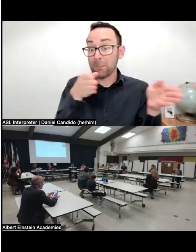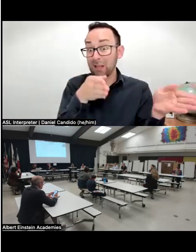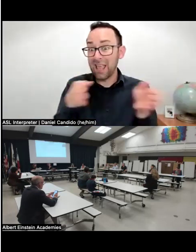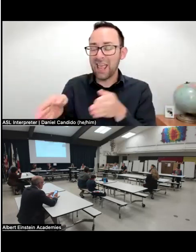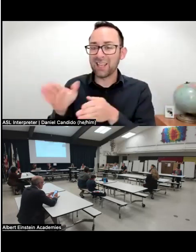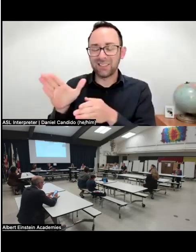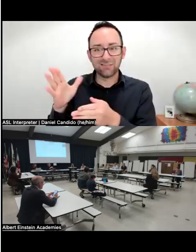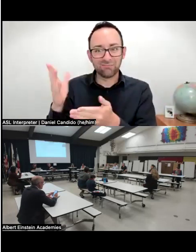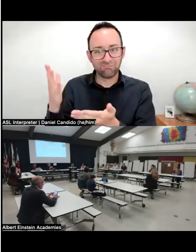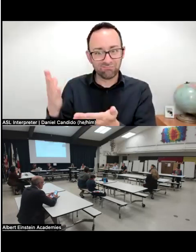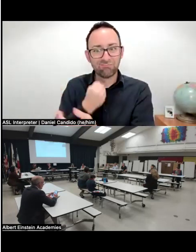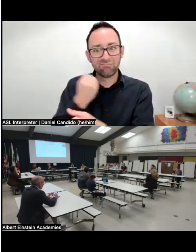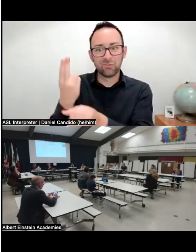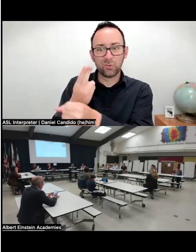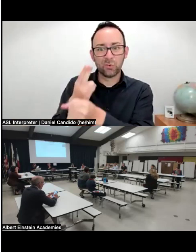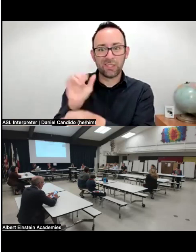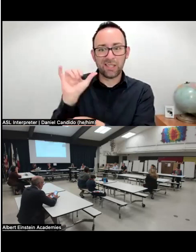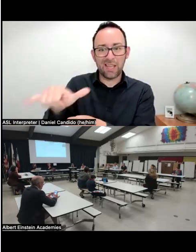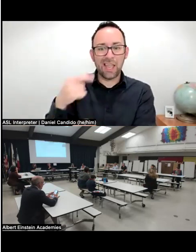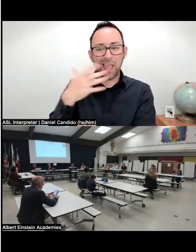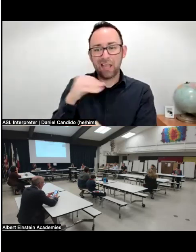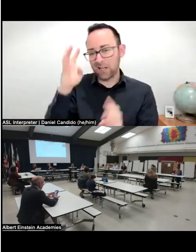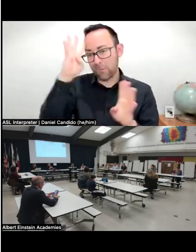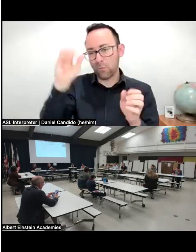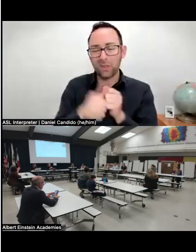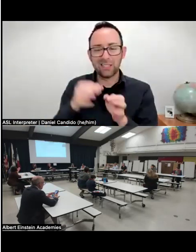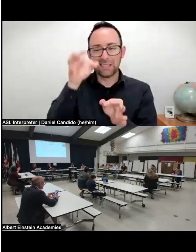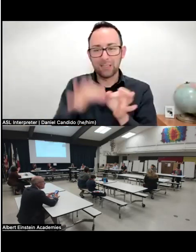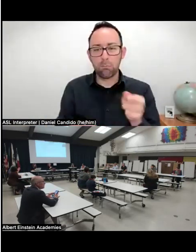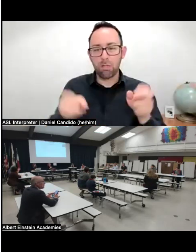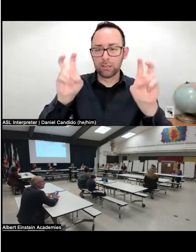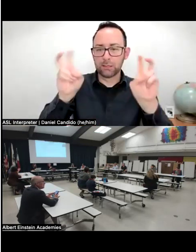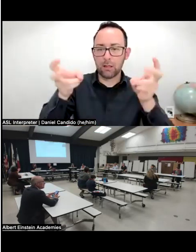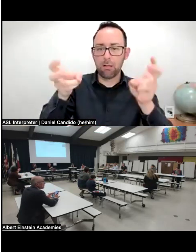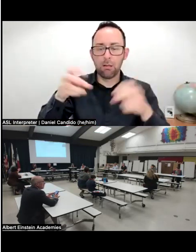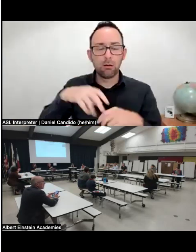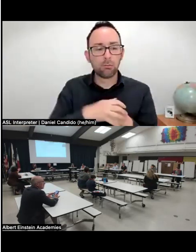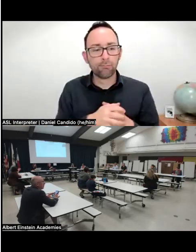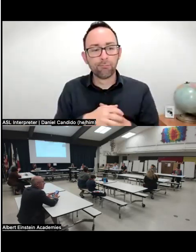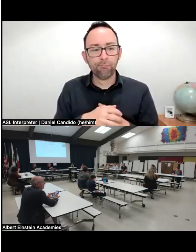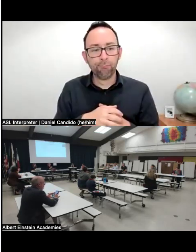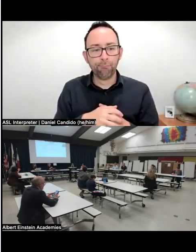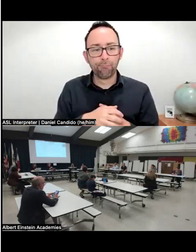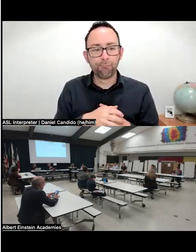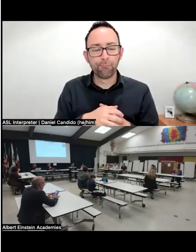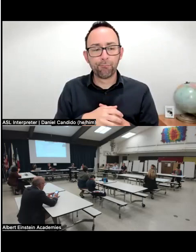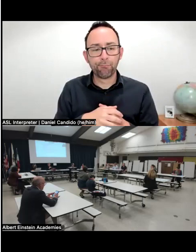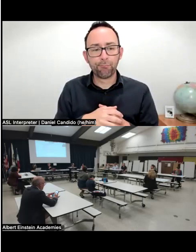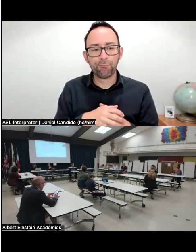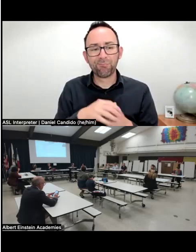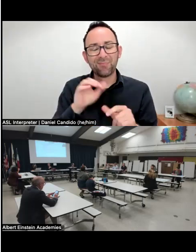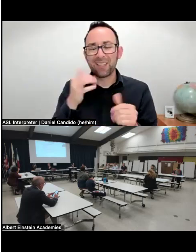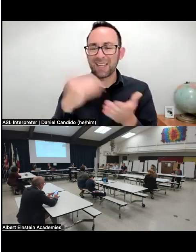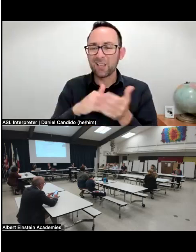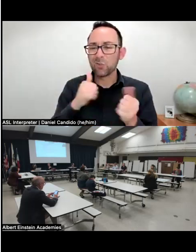a simple title, but also named a little bit of this kind of idea of just capturing